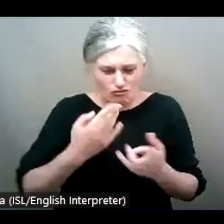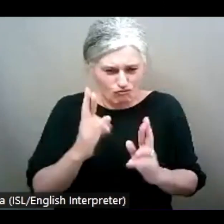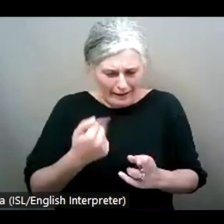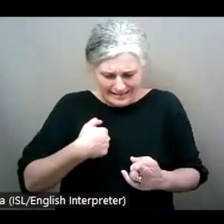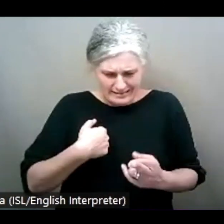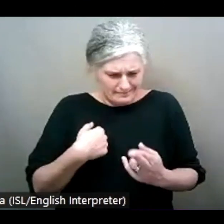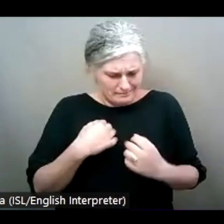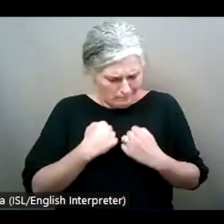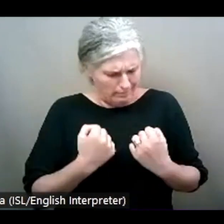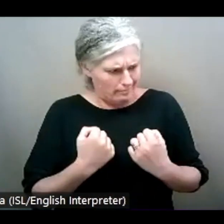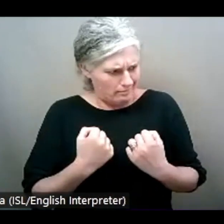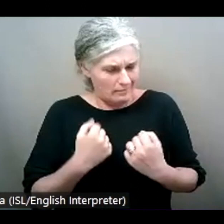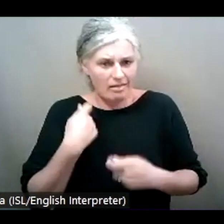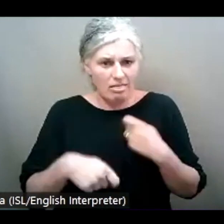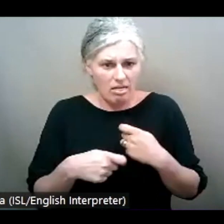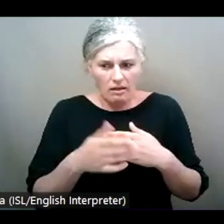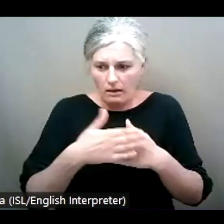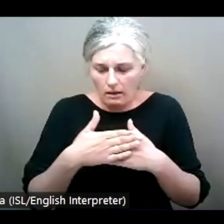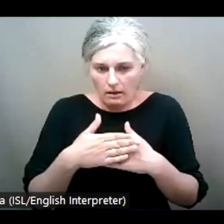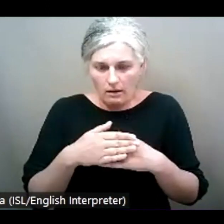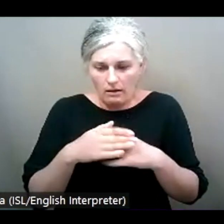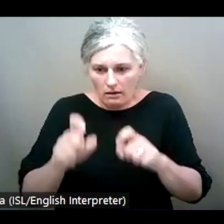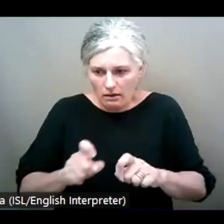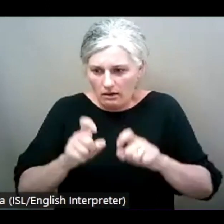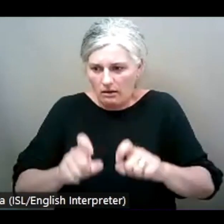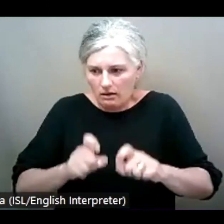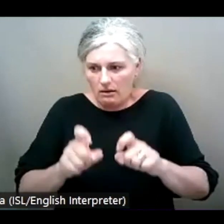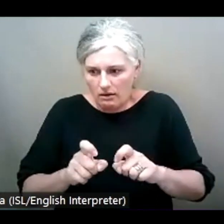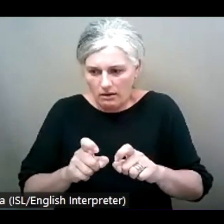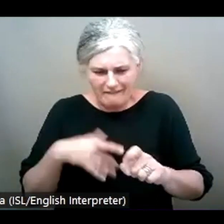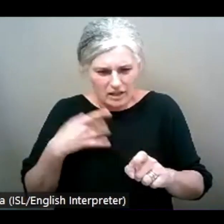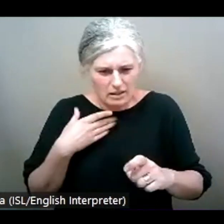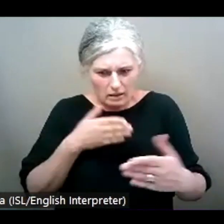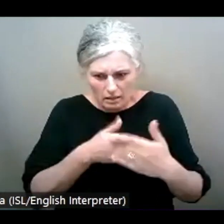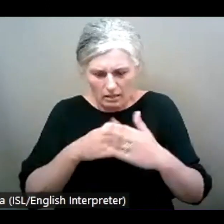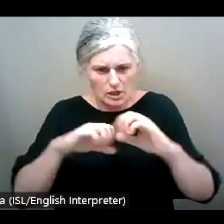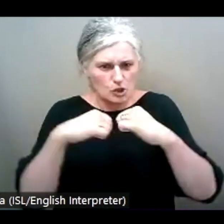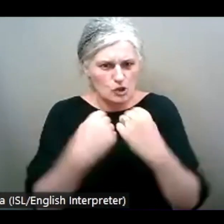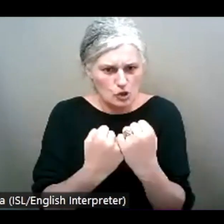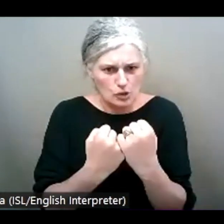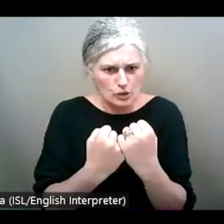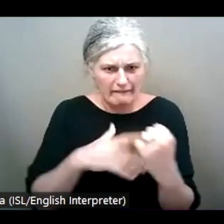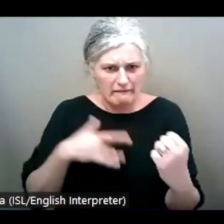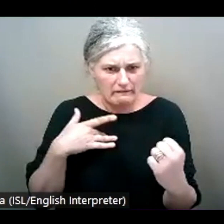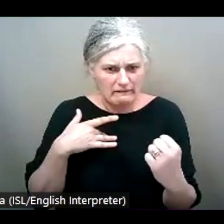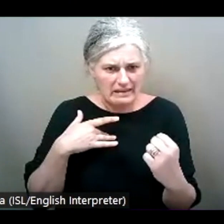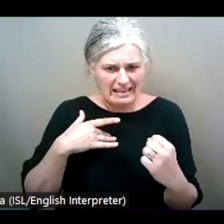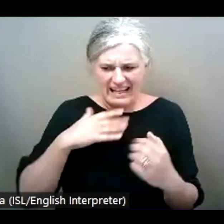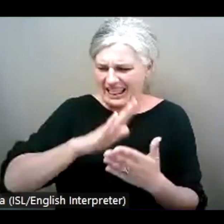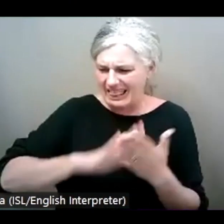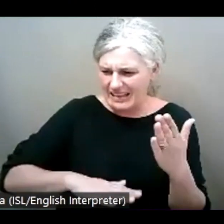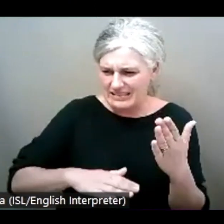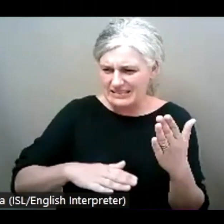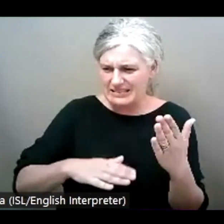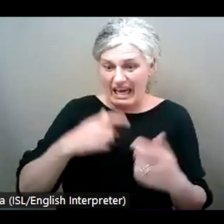And I was looked down, always kind of looked down on in society as kind of less than, or kind of made feel less